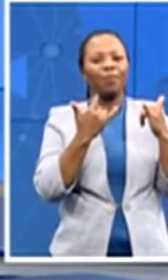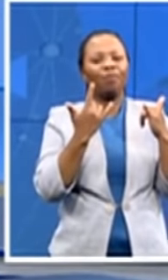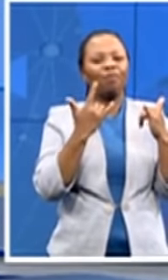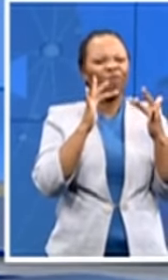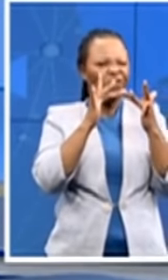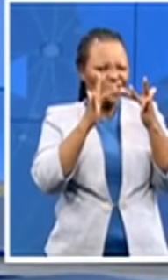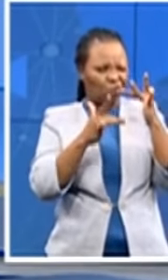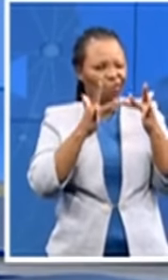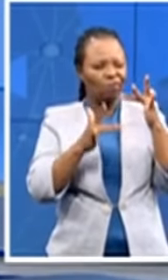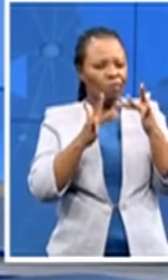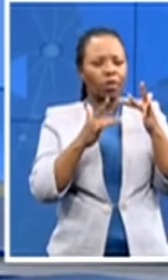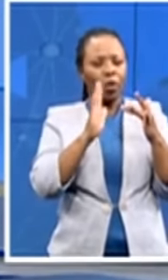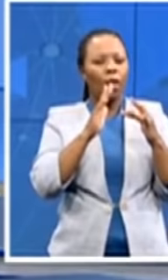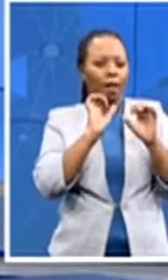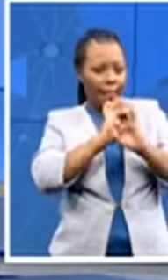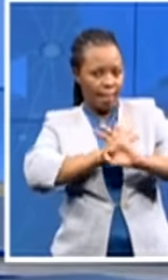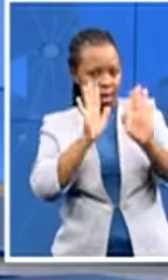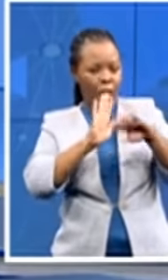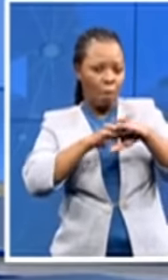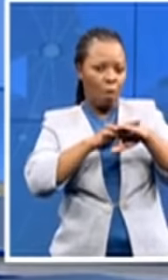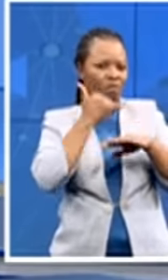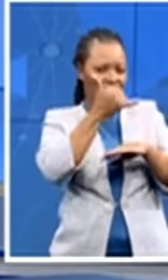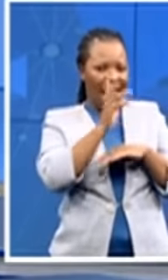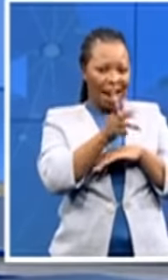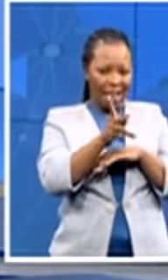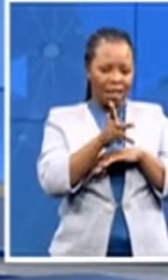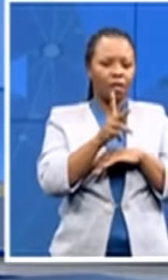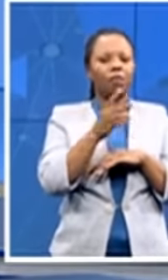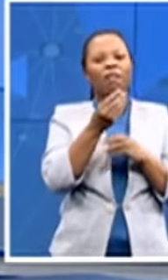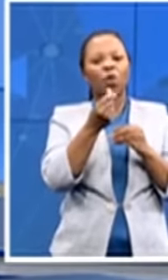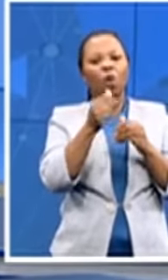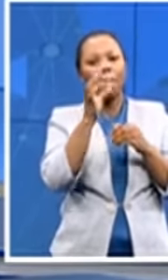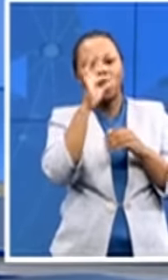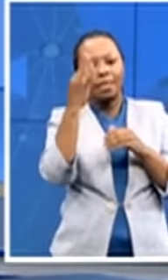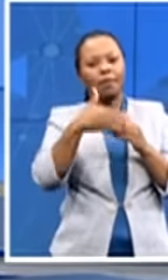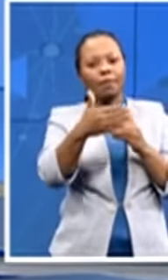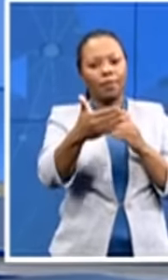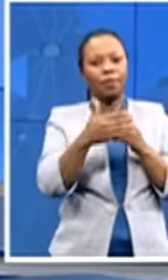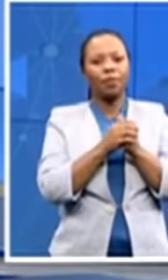to give you a call in the next few minutes. Professor Lovemore Madhuku, constitutional lawyer based in Zimbabwe.